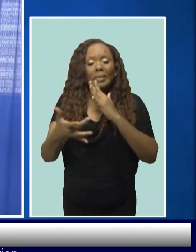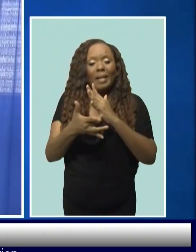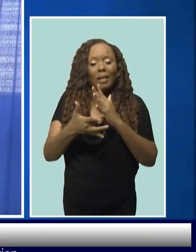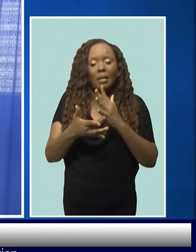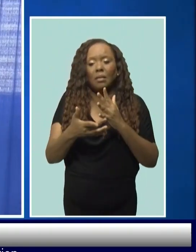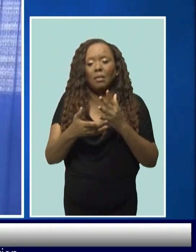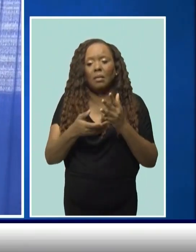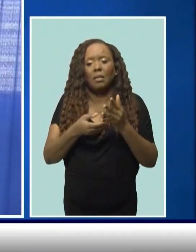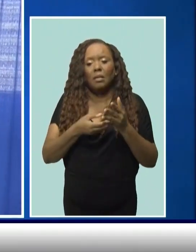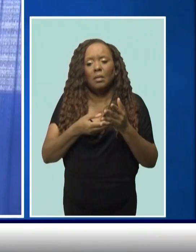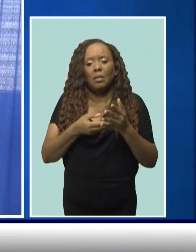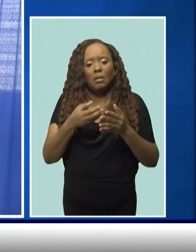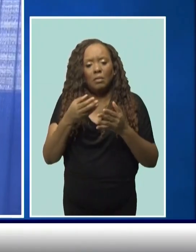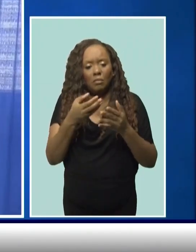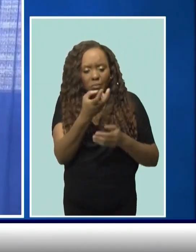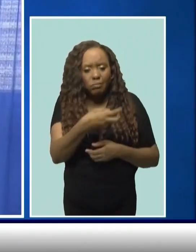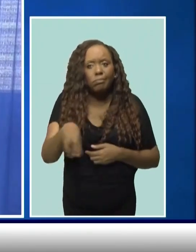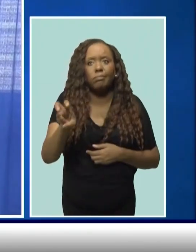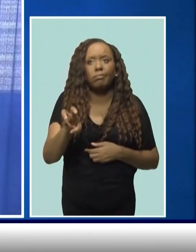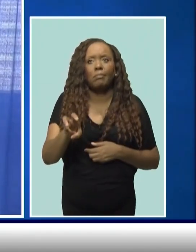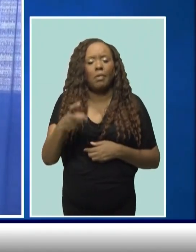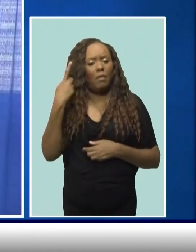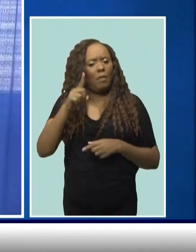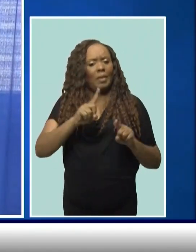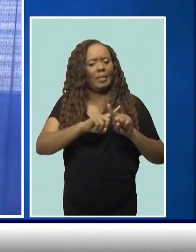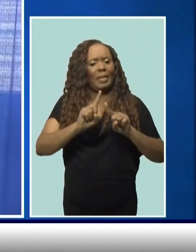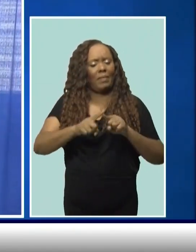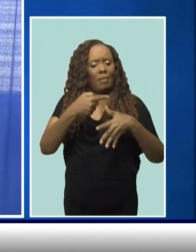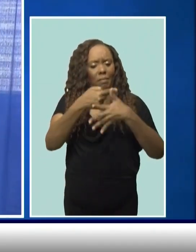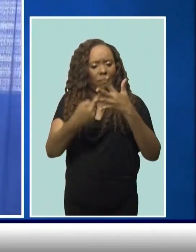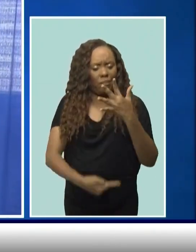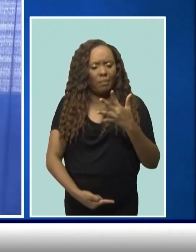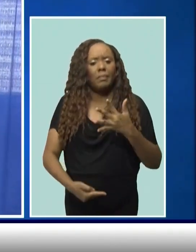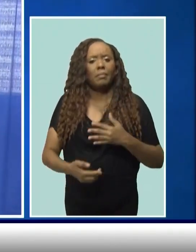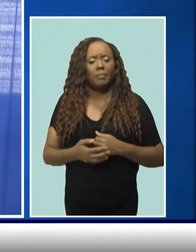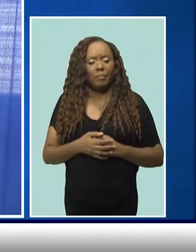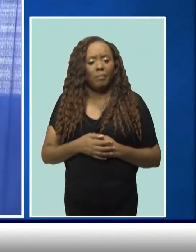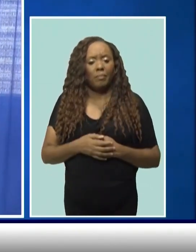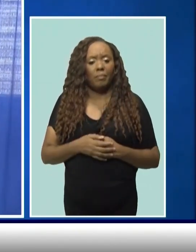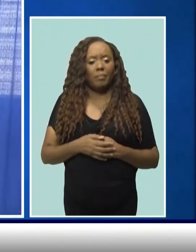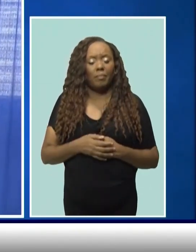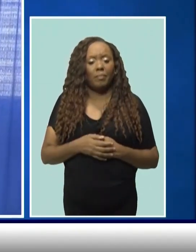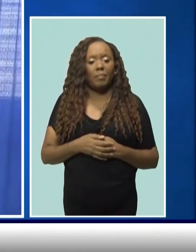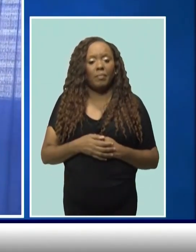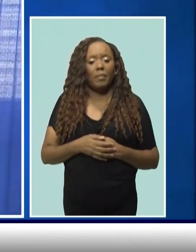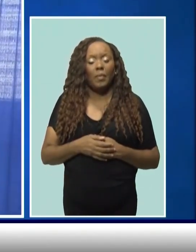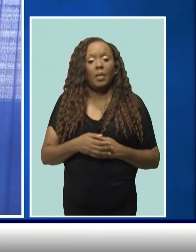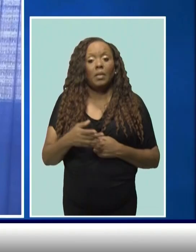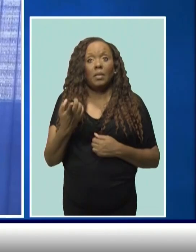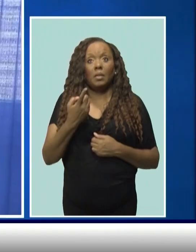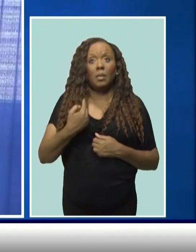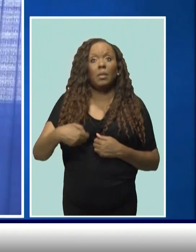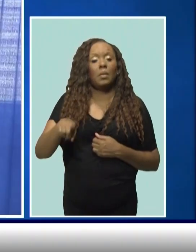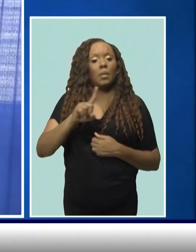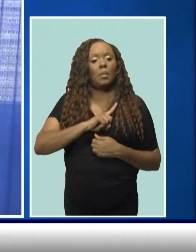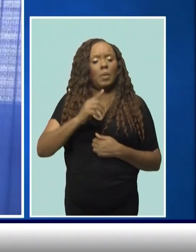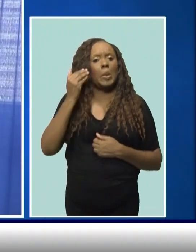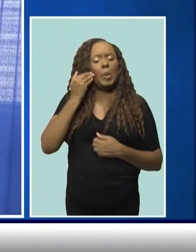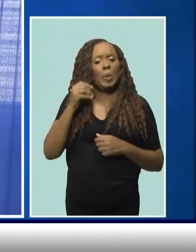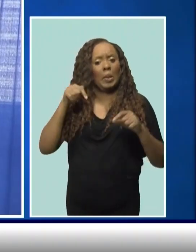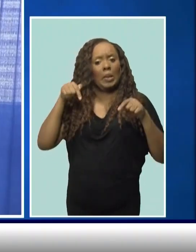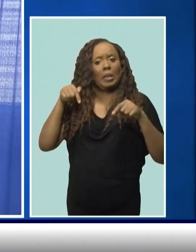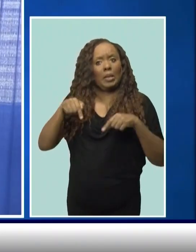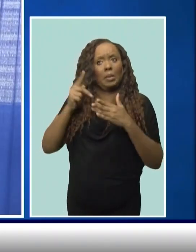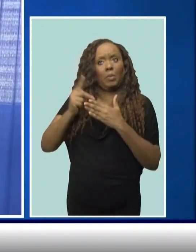support in several sectors. This country has a lot of capacity,